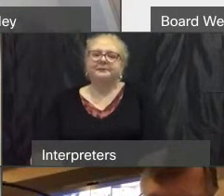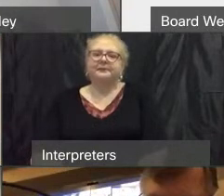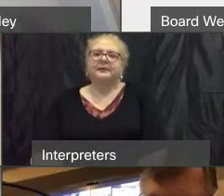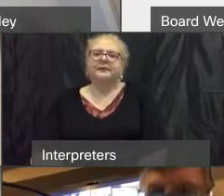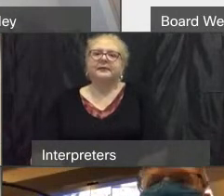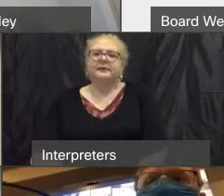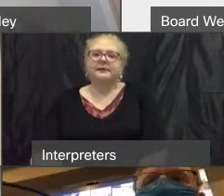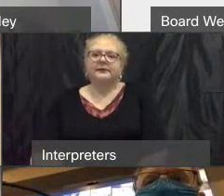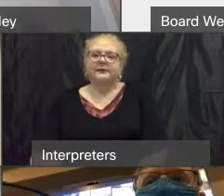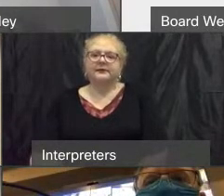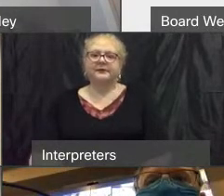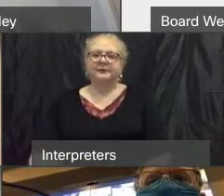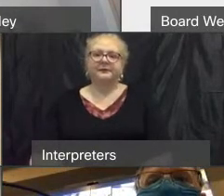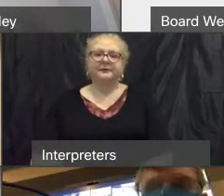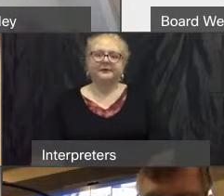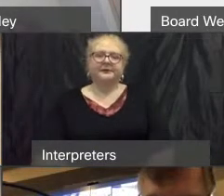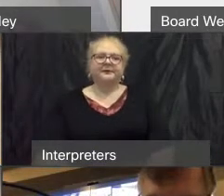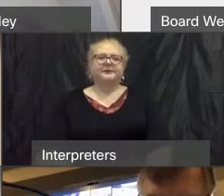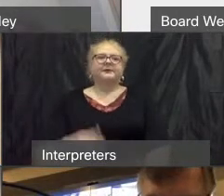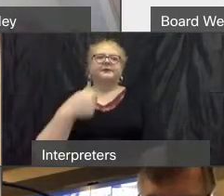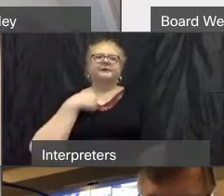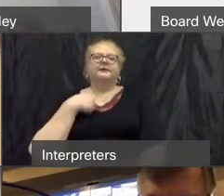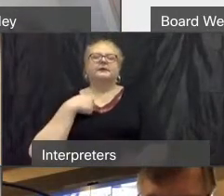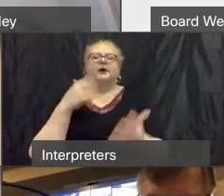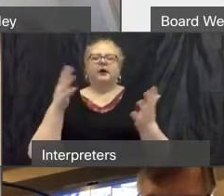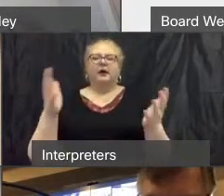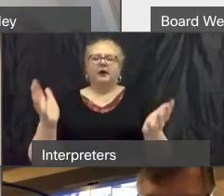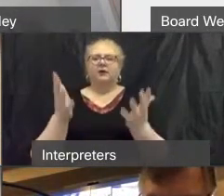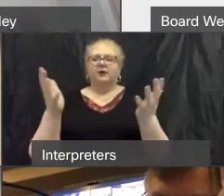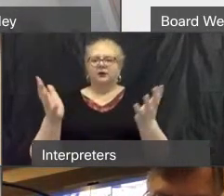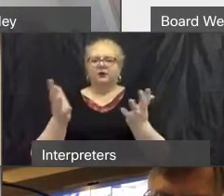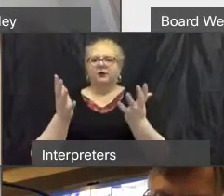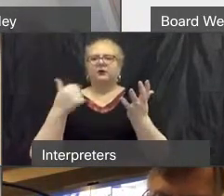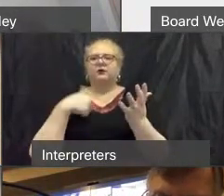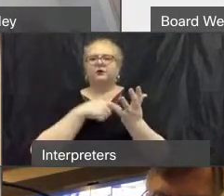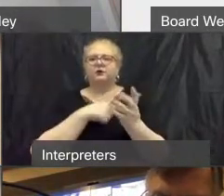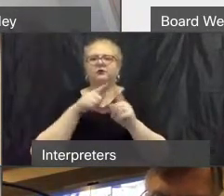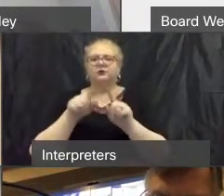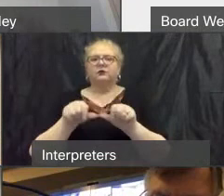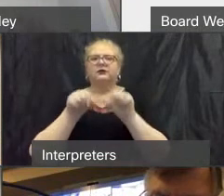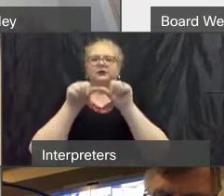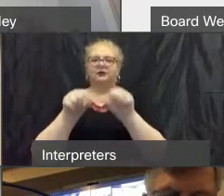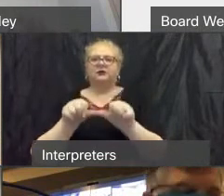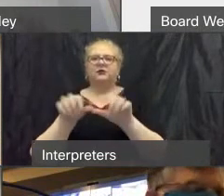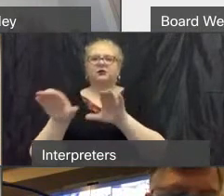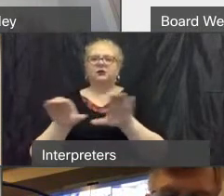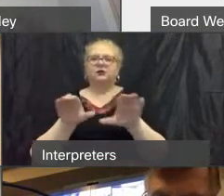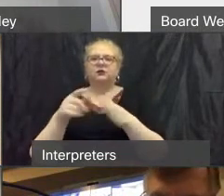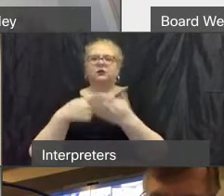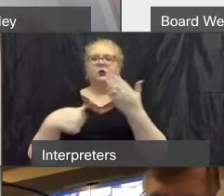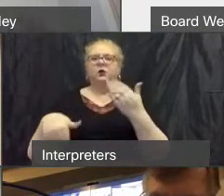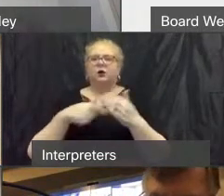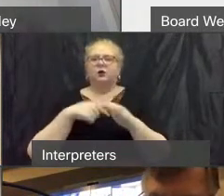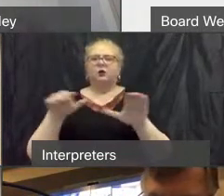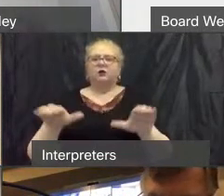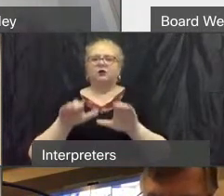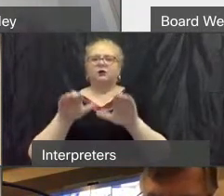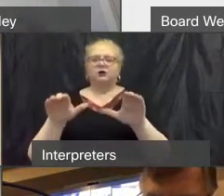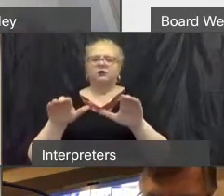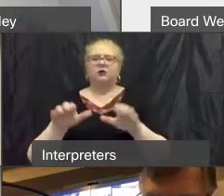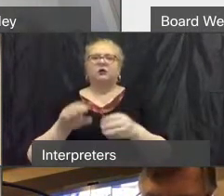I would urge that we continue doing what we're doing. If you look at statistics